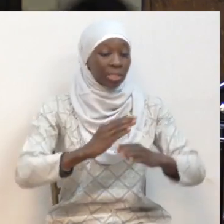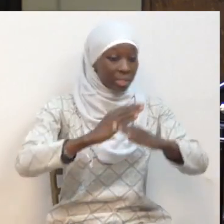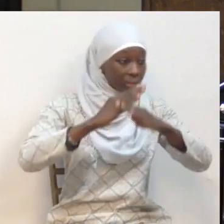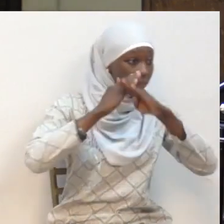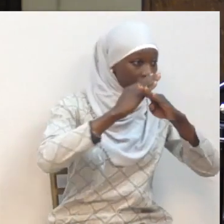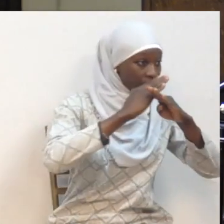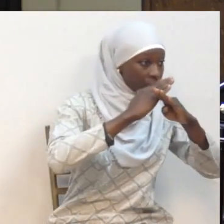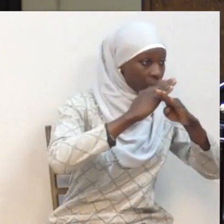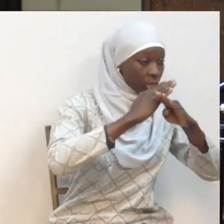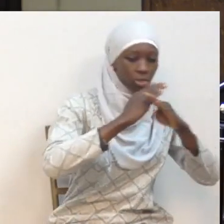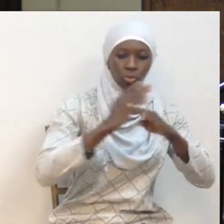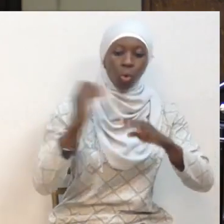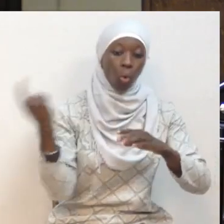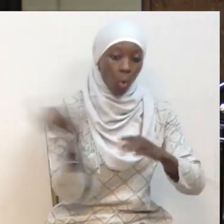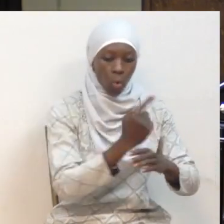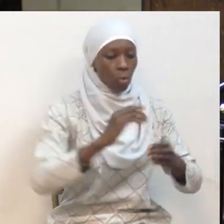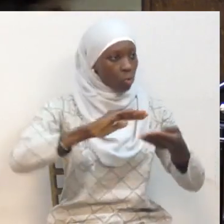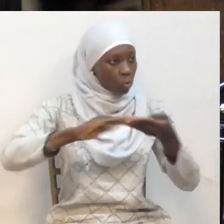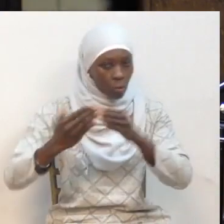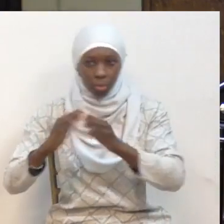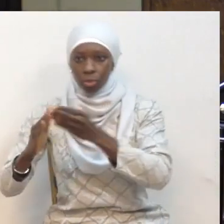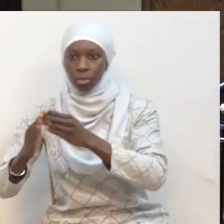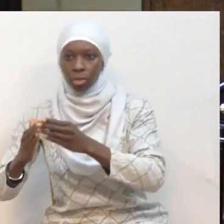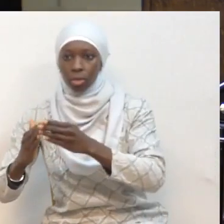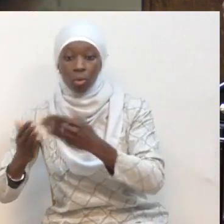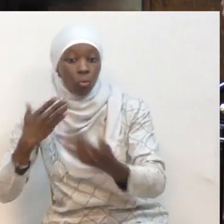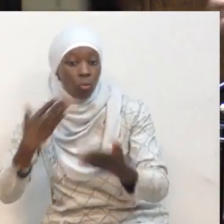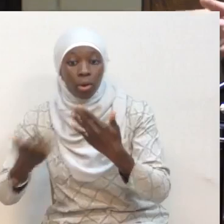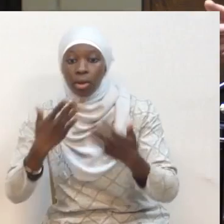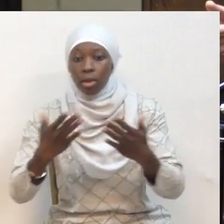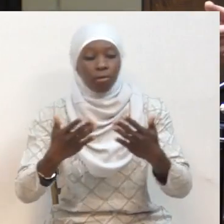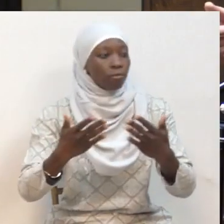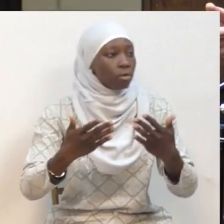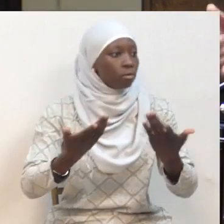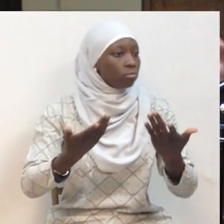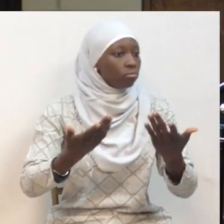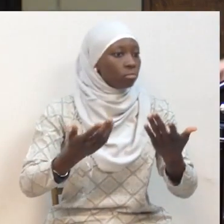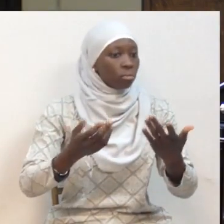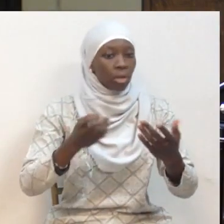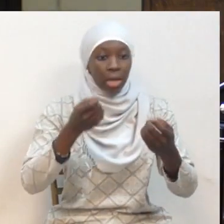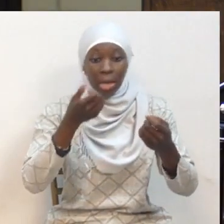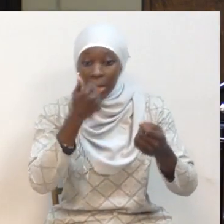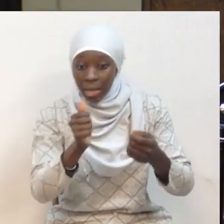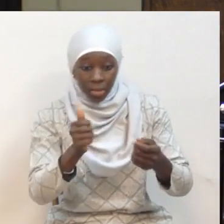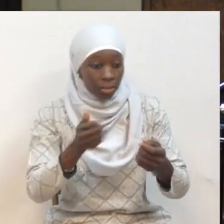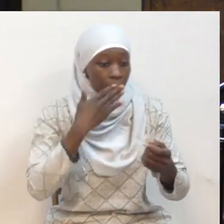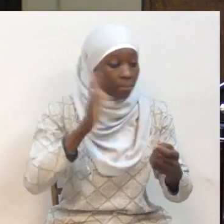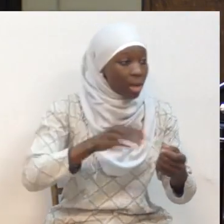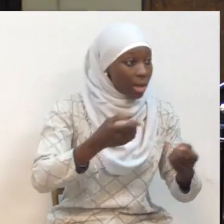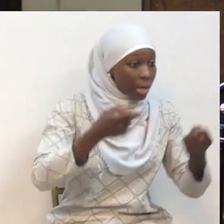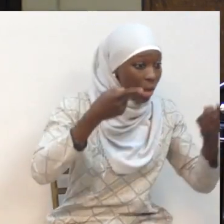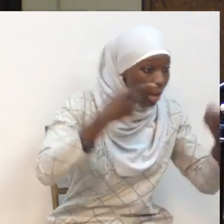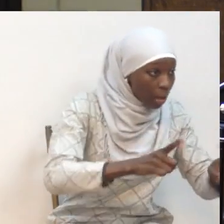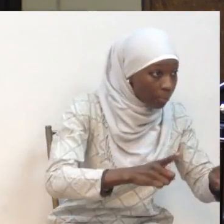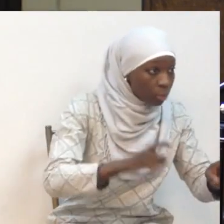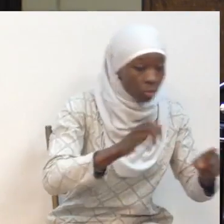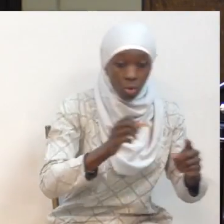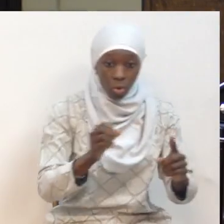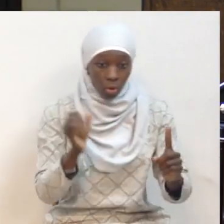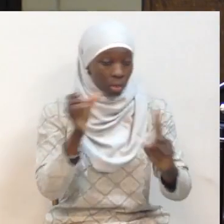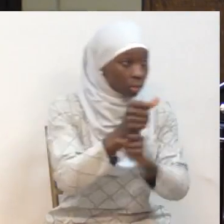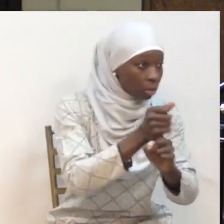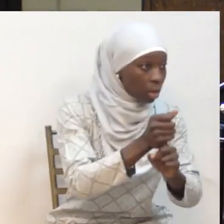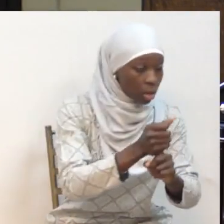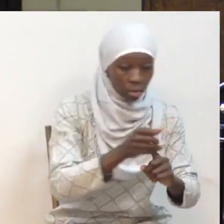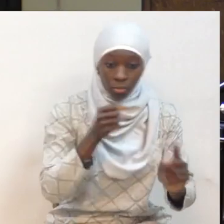whole whenever there is a call or a impending attack. Everybody will either